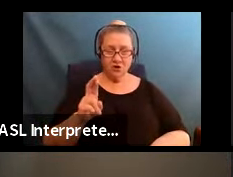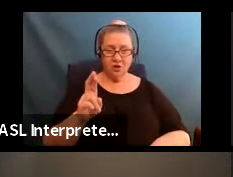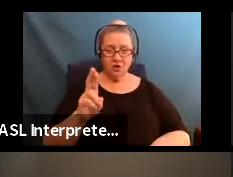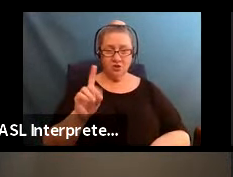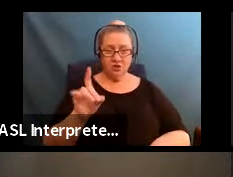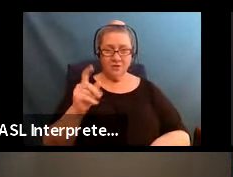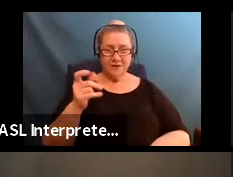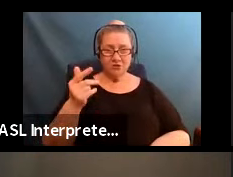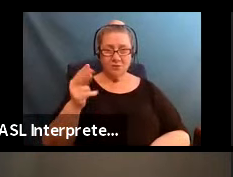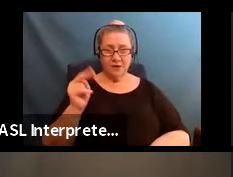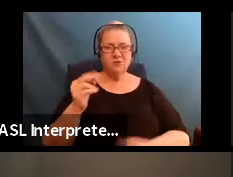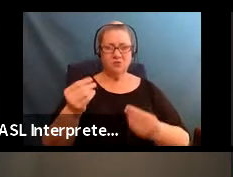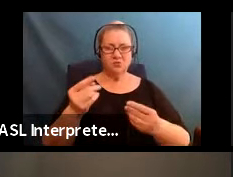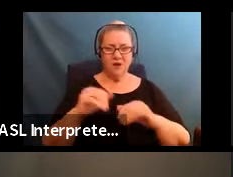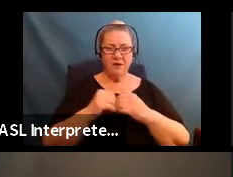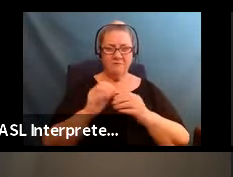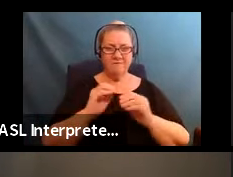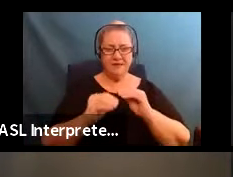mechanism to fix it?